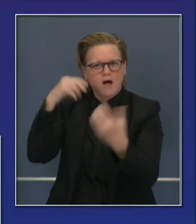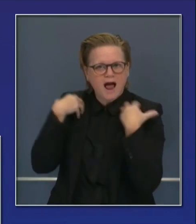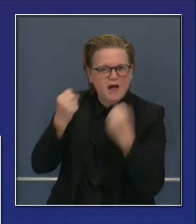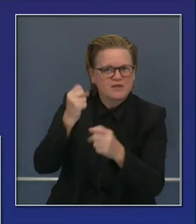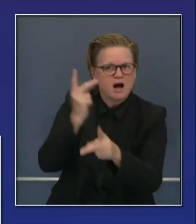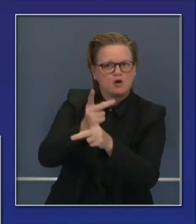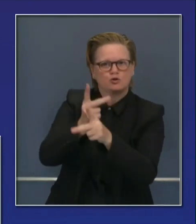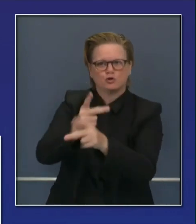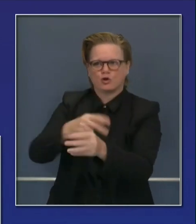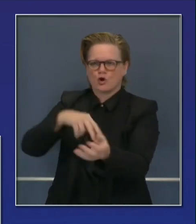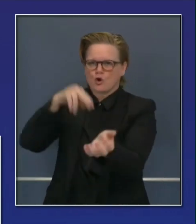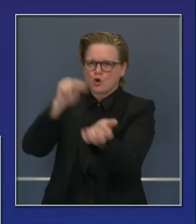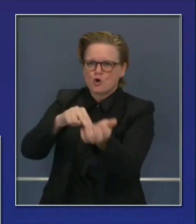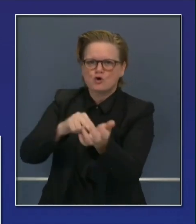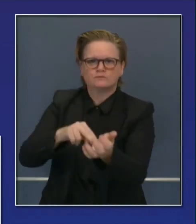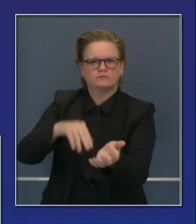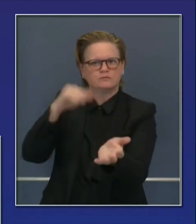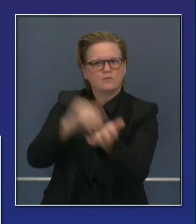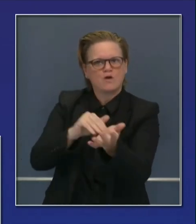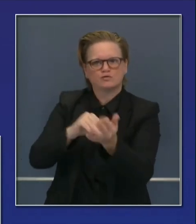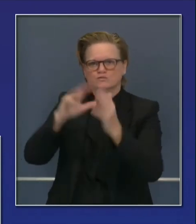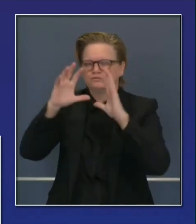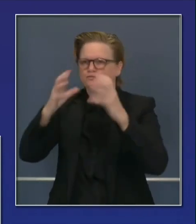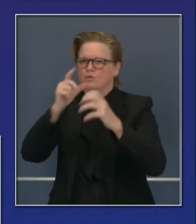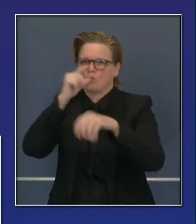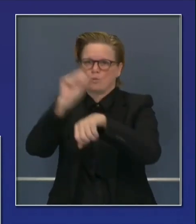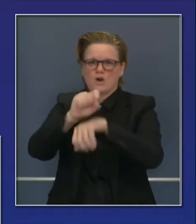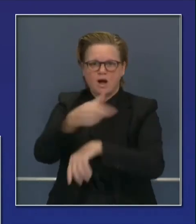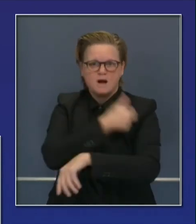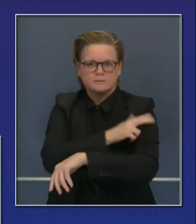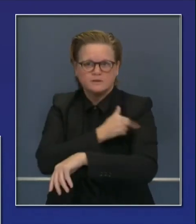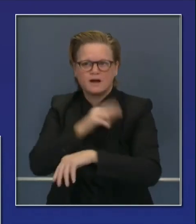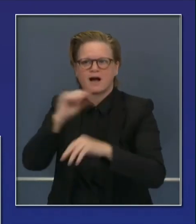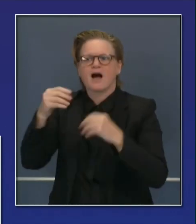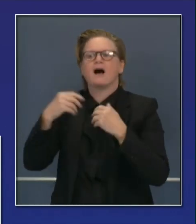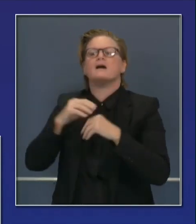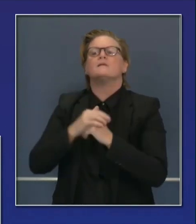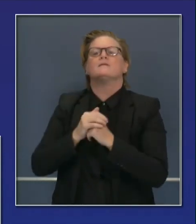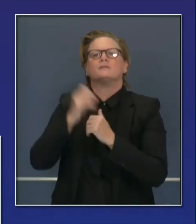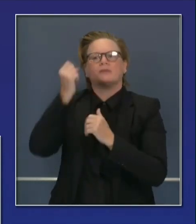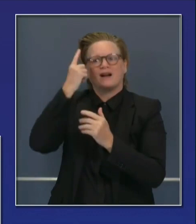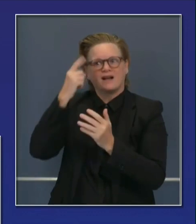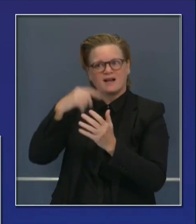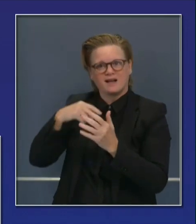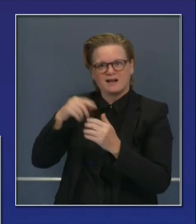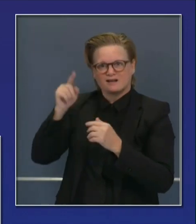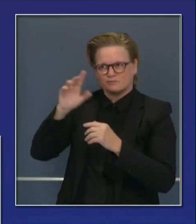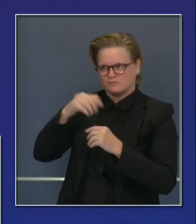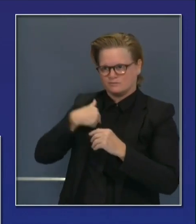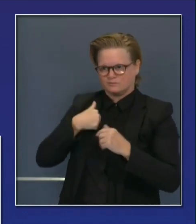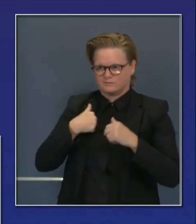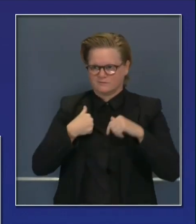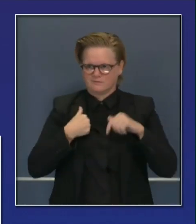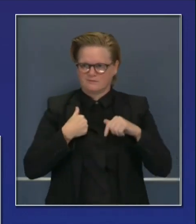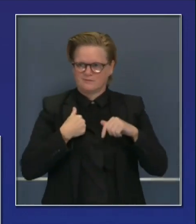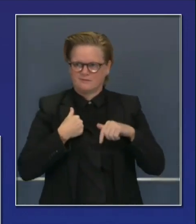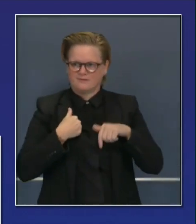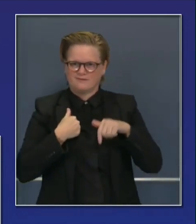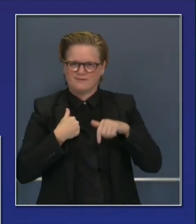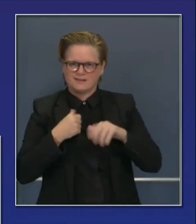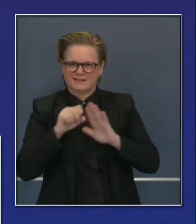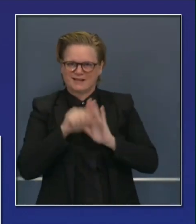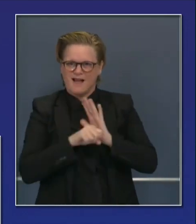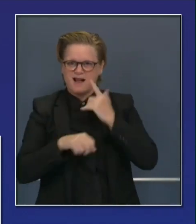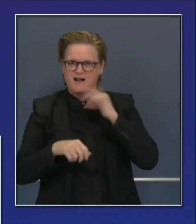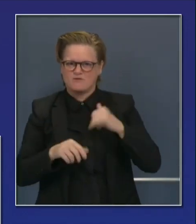be prioritized. But that is millions and millions of people. When you only have a few 100,000 doses of vaccine,